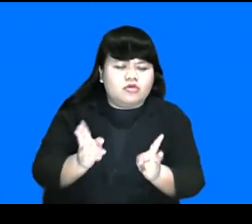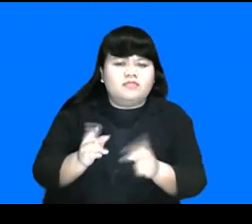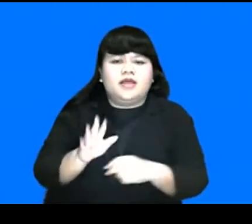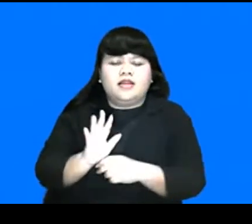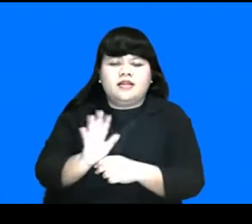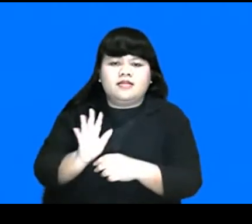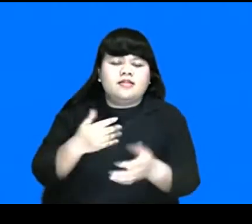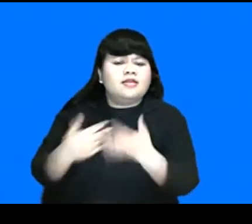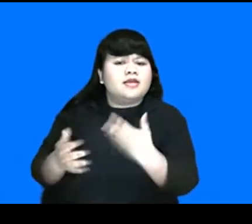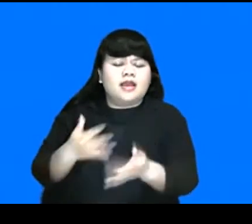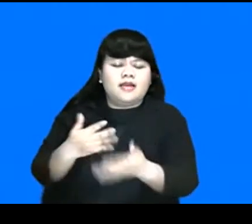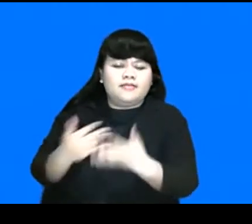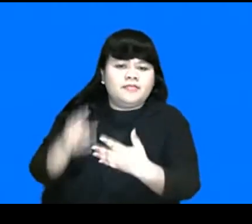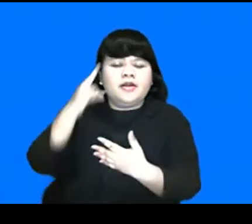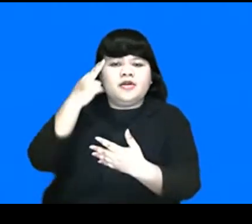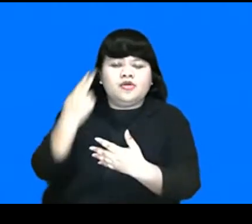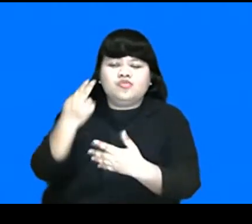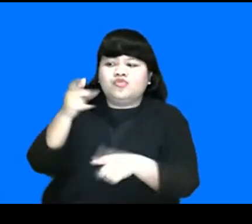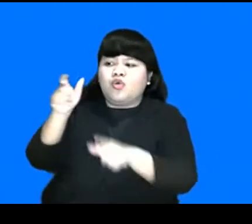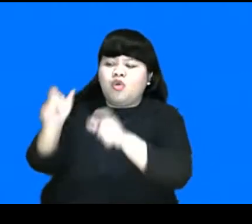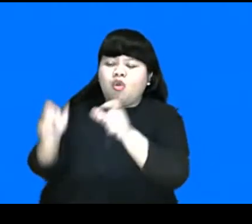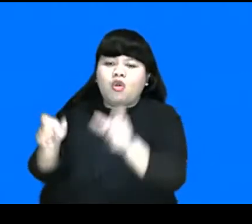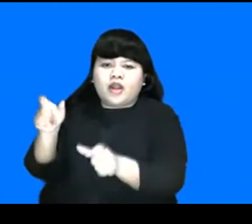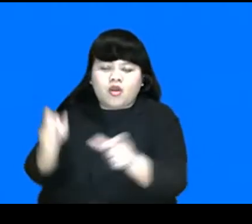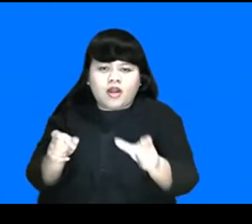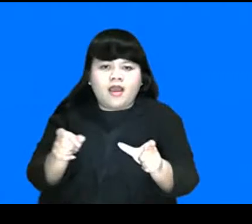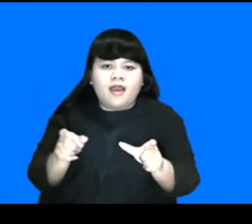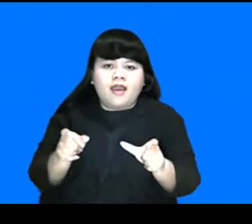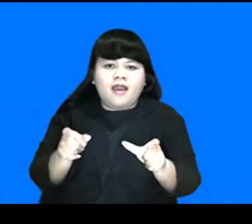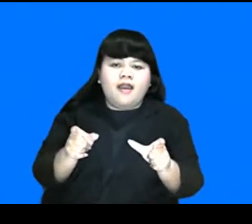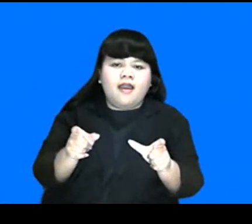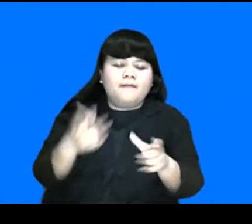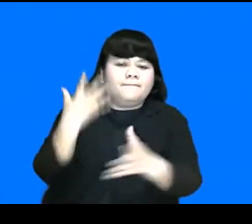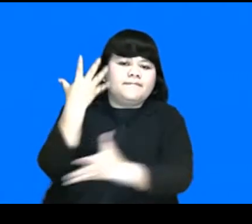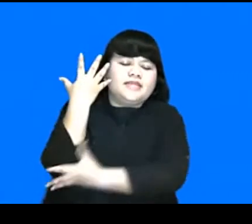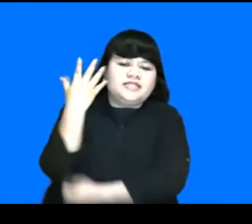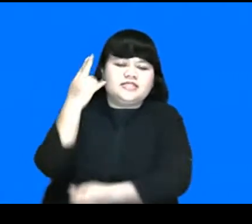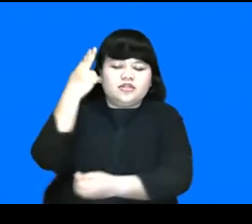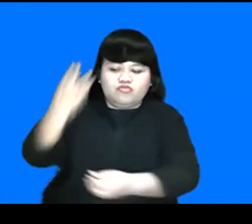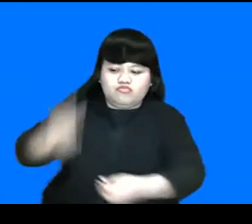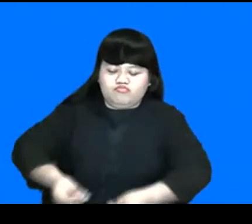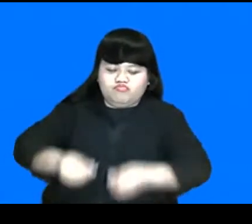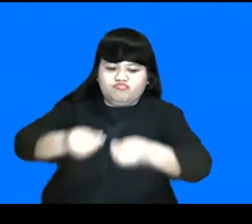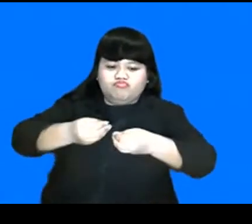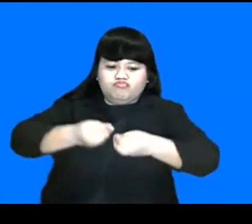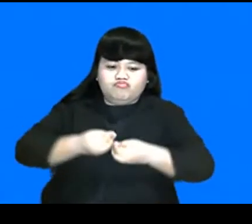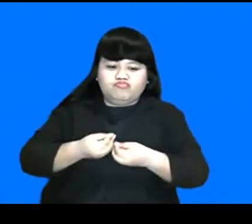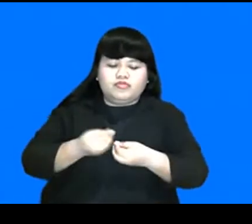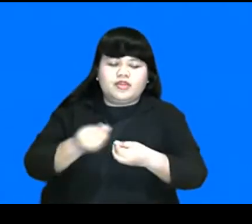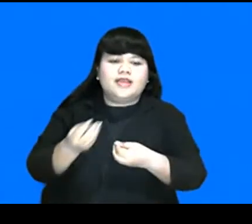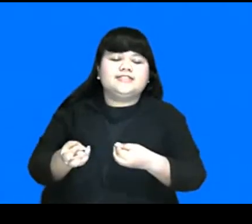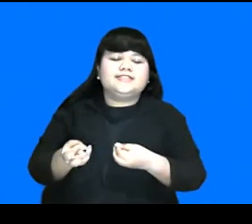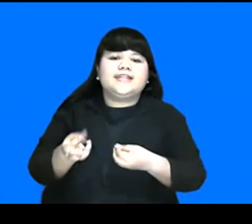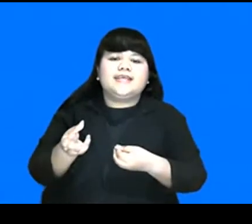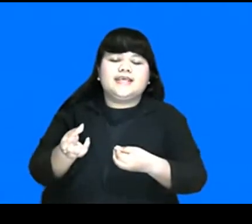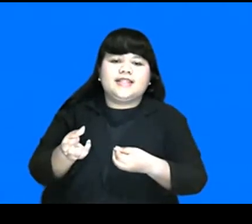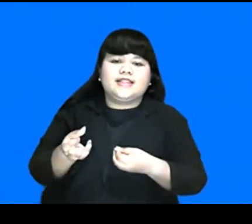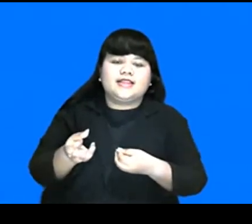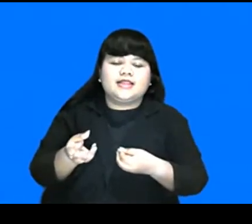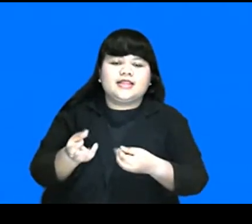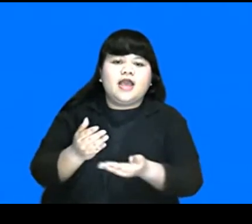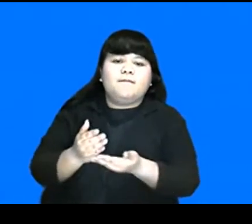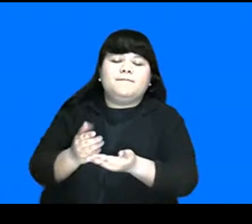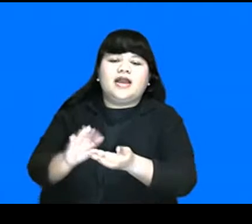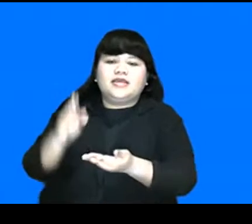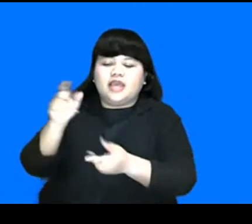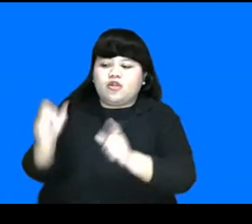it's a right for the poor to get a little bit from the rich, because why? Because that's the function of the